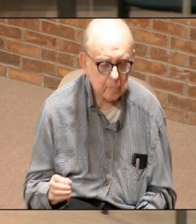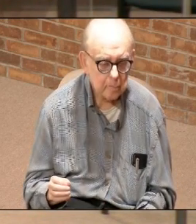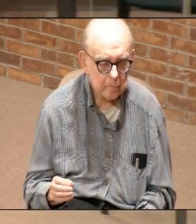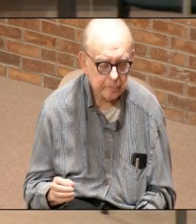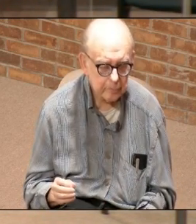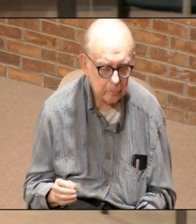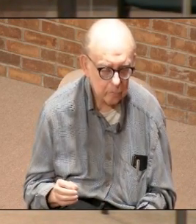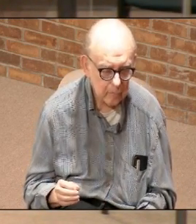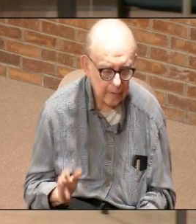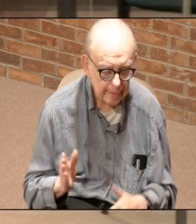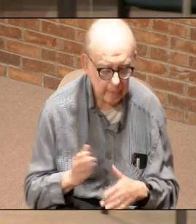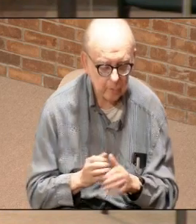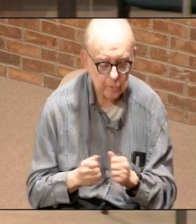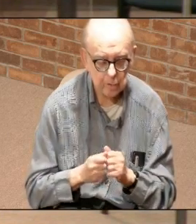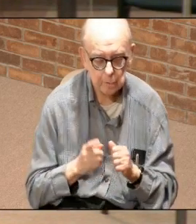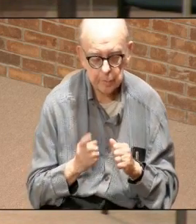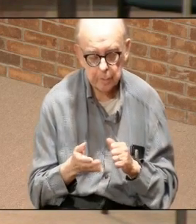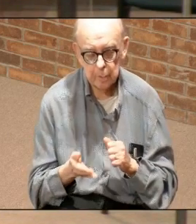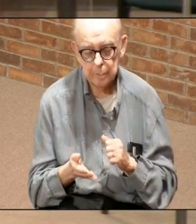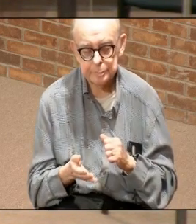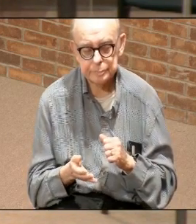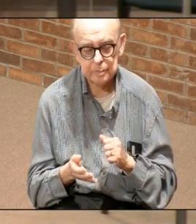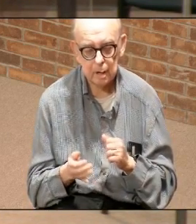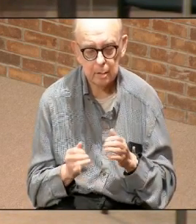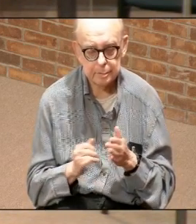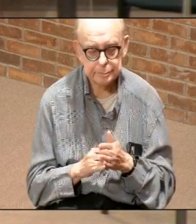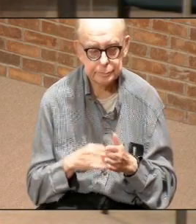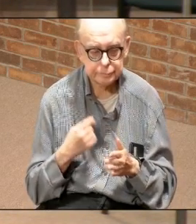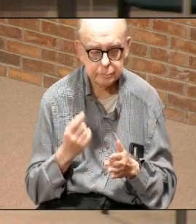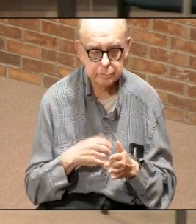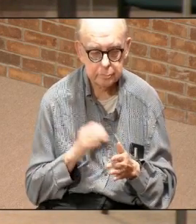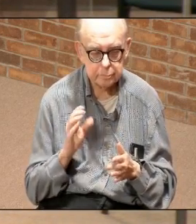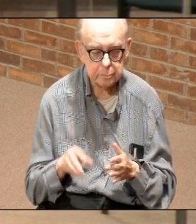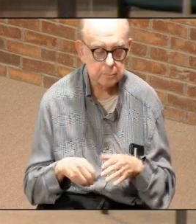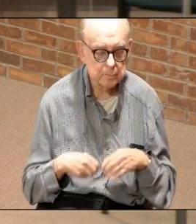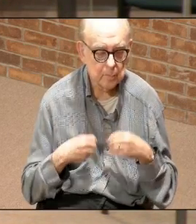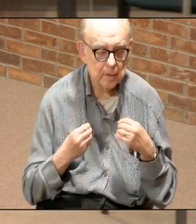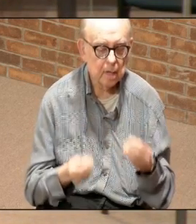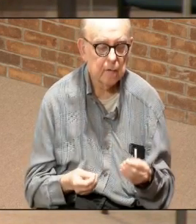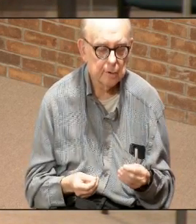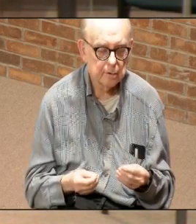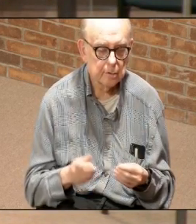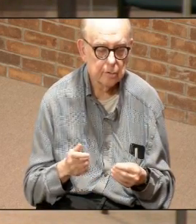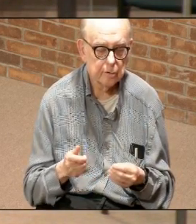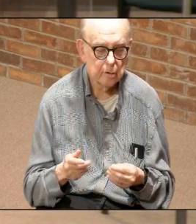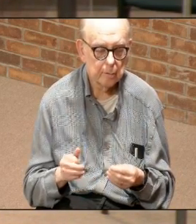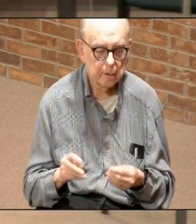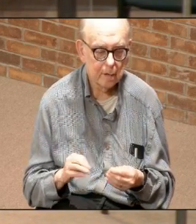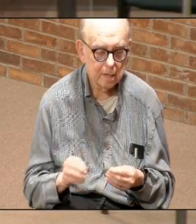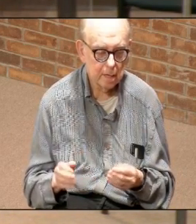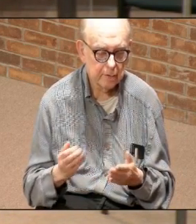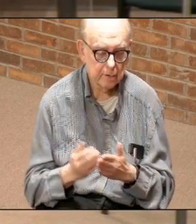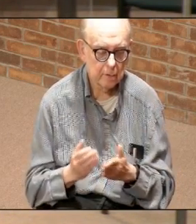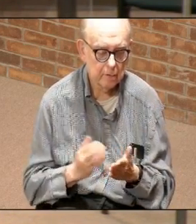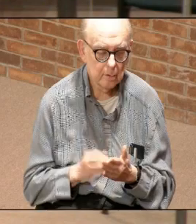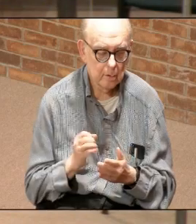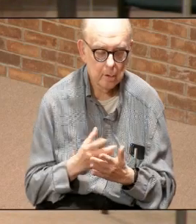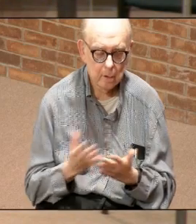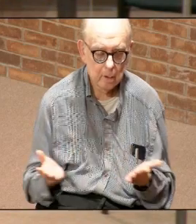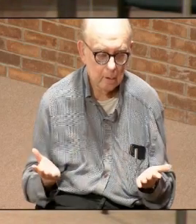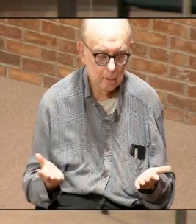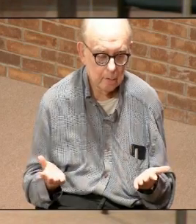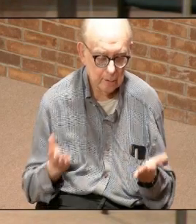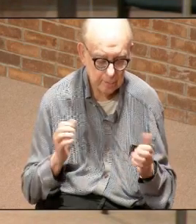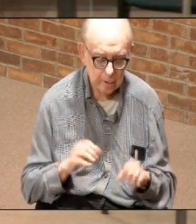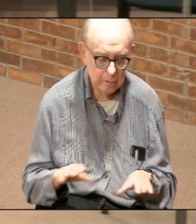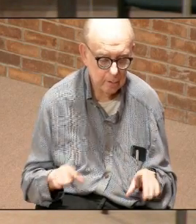And I shared with you that we were still giving her gymnastic lessons. There were certain things that she was